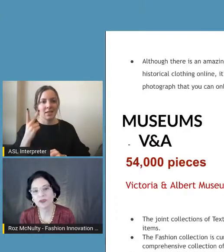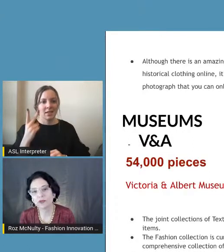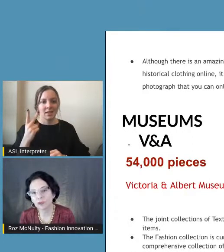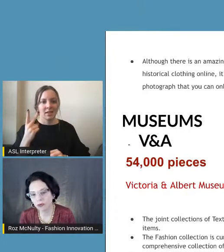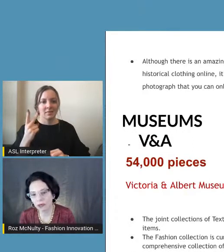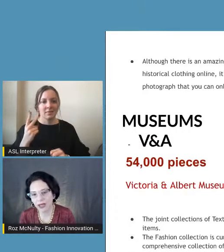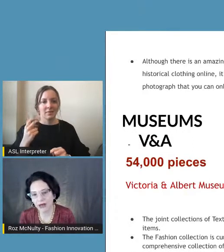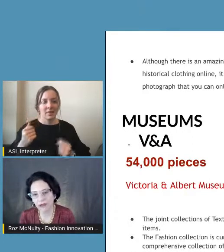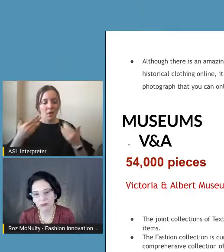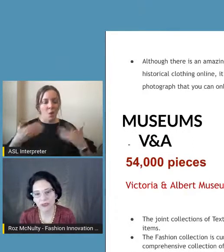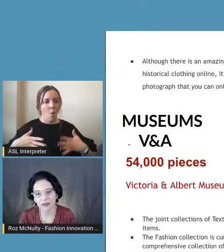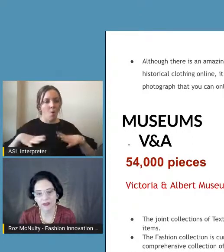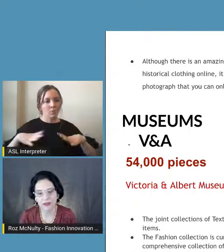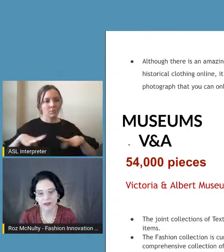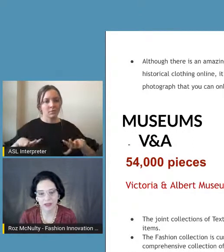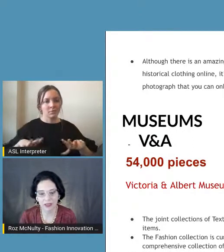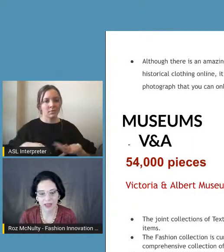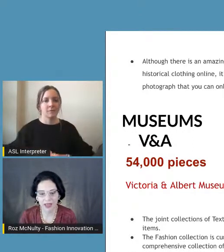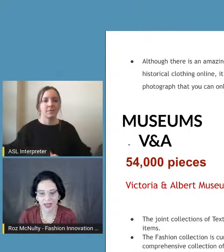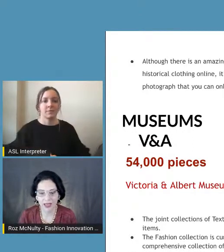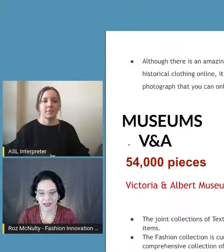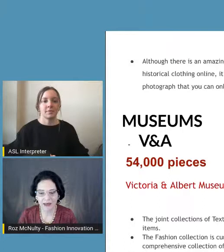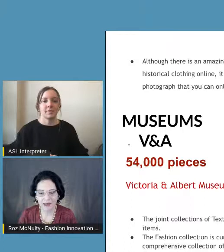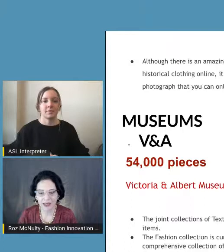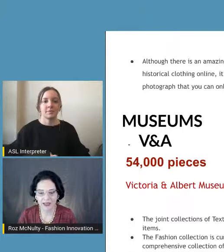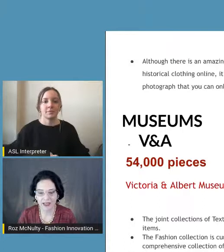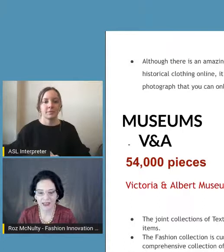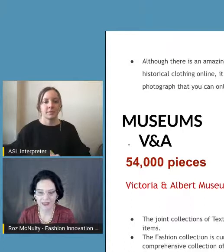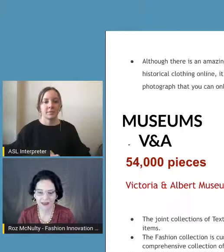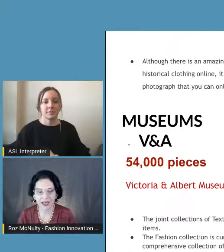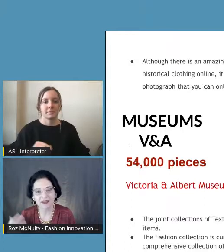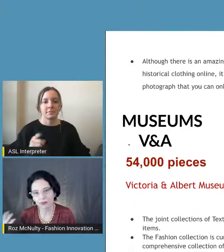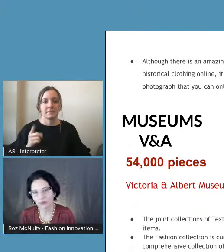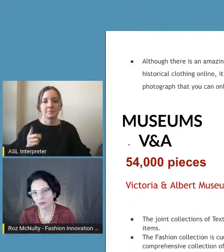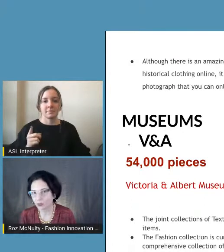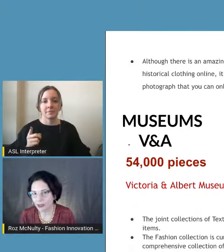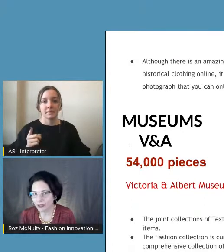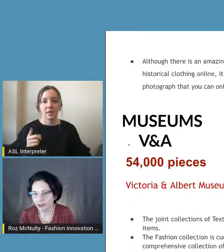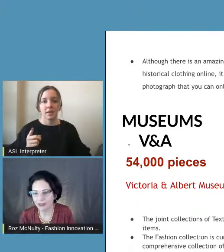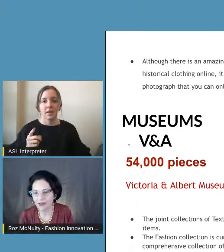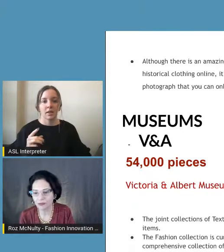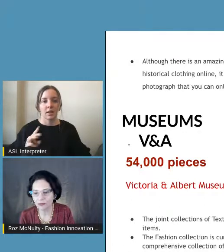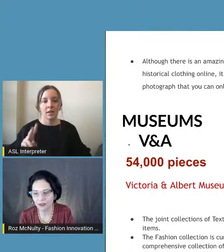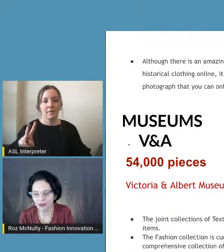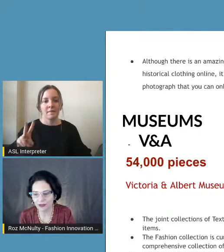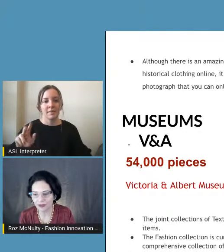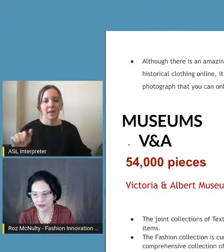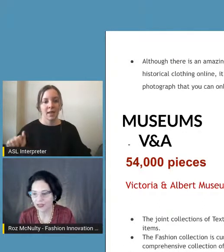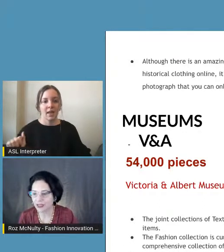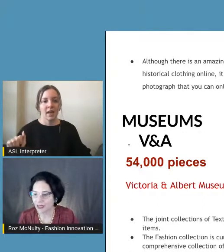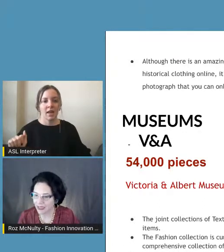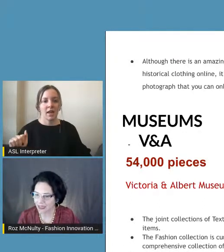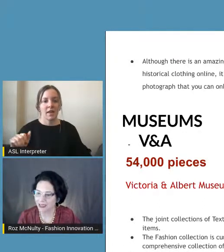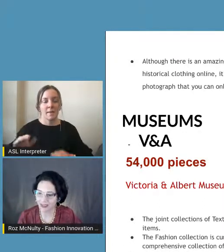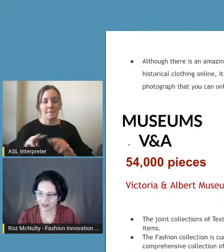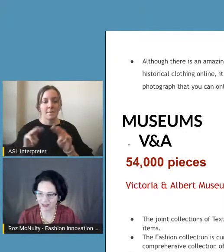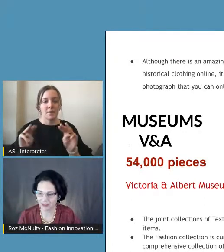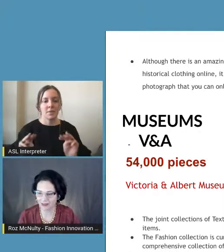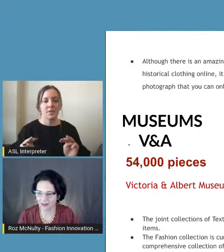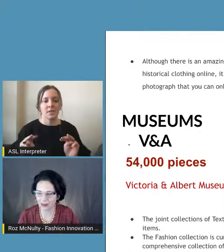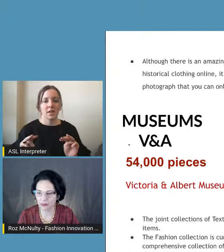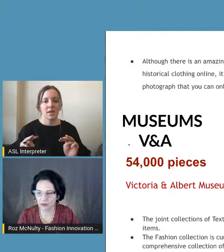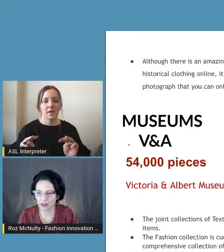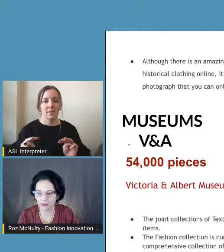has 54,000 pieces. And again, that's 2019 figures. And again,